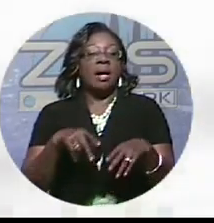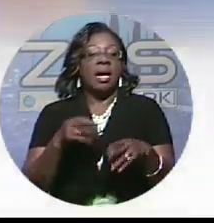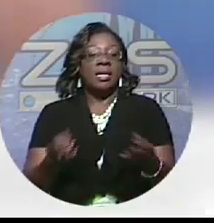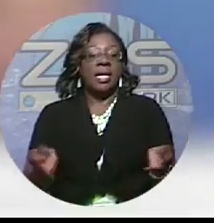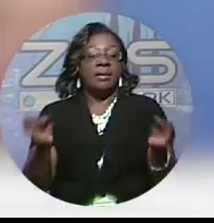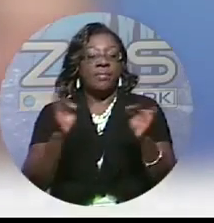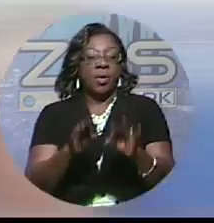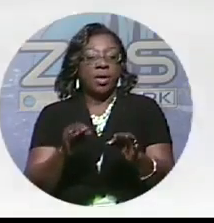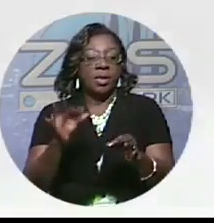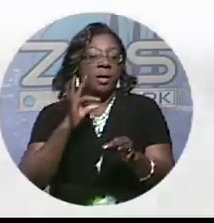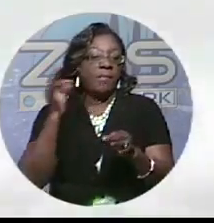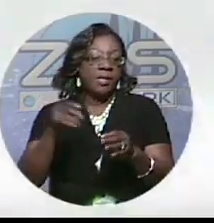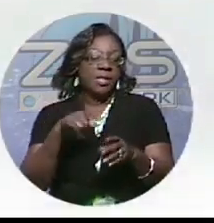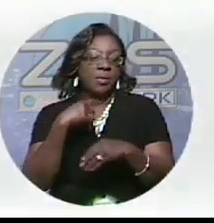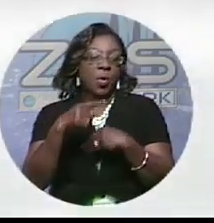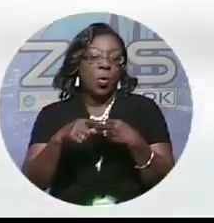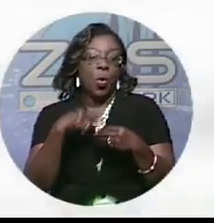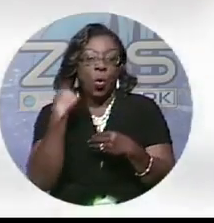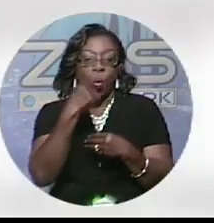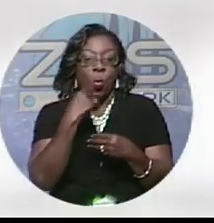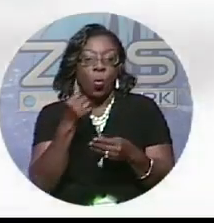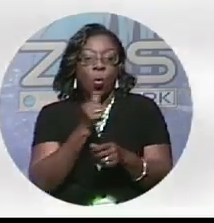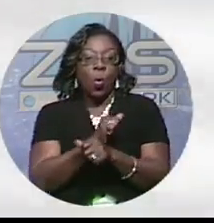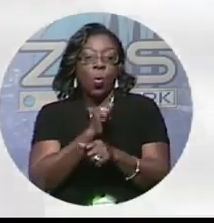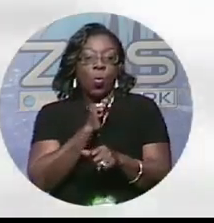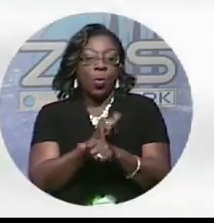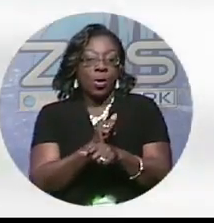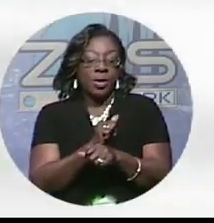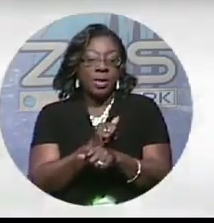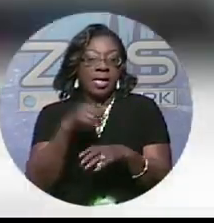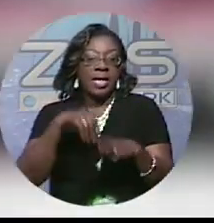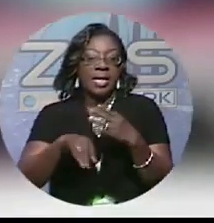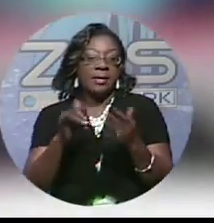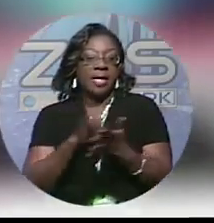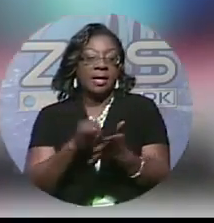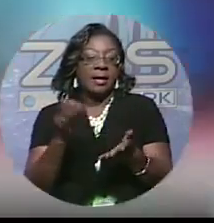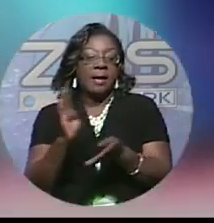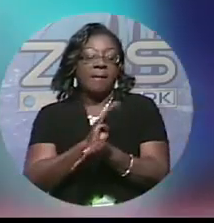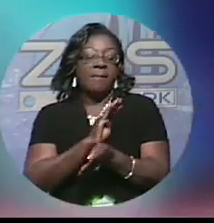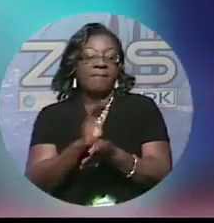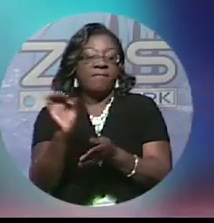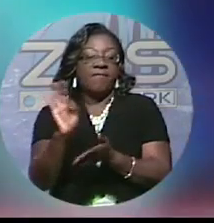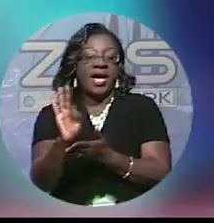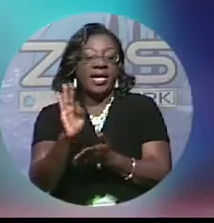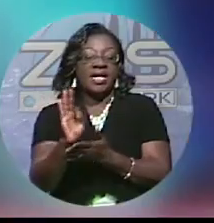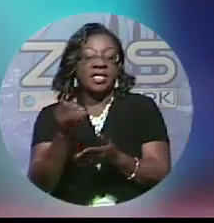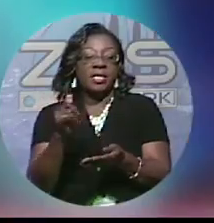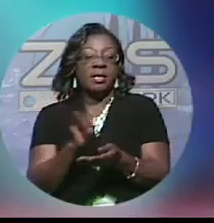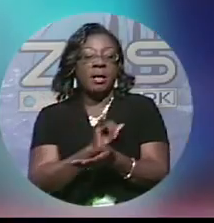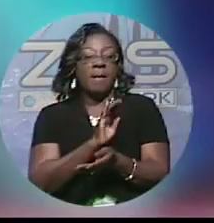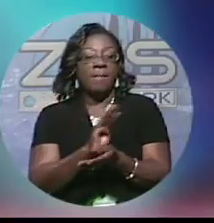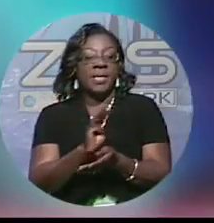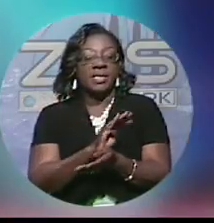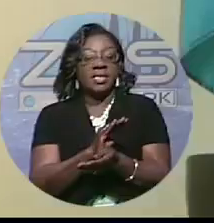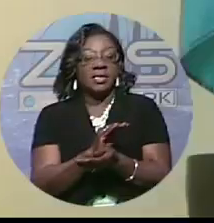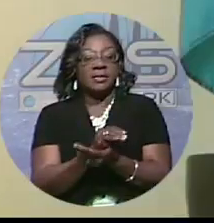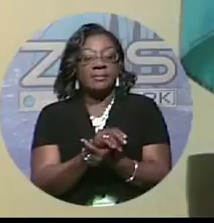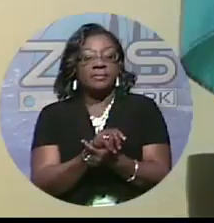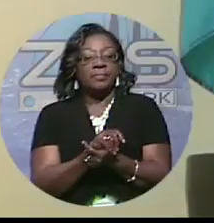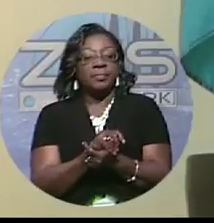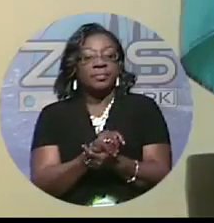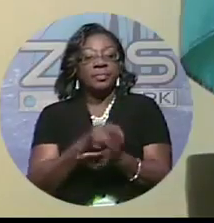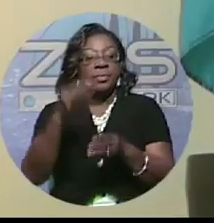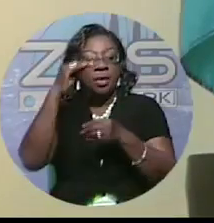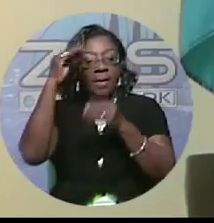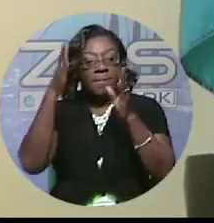reportedly acted in various roles, including vice president of that fund, which we understand was later dissolved in the late 1990s.